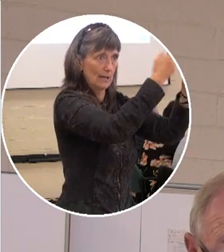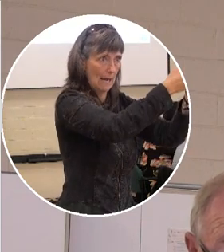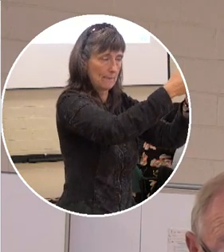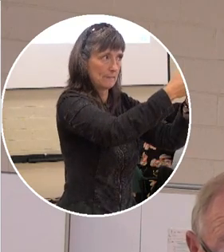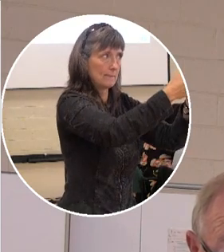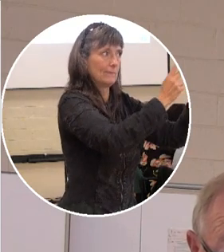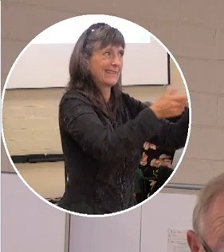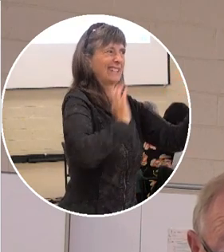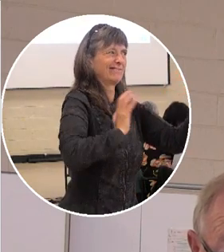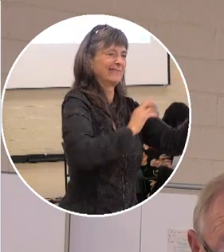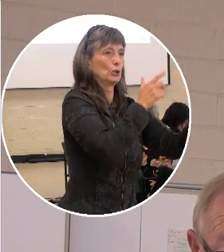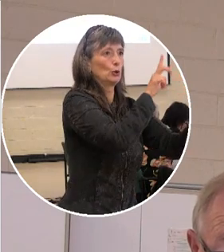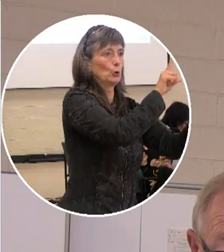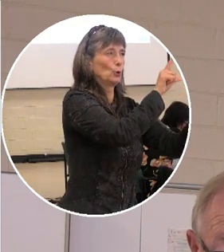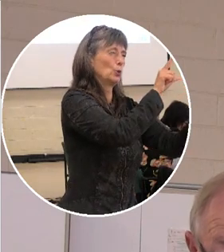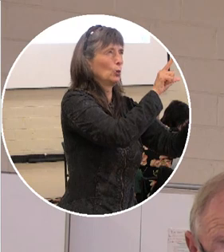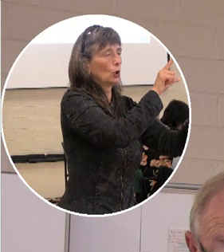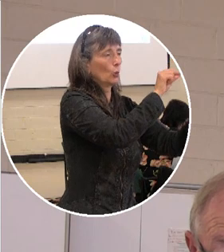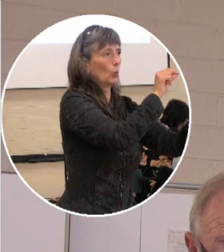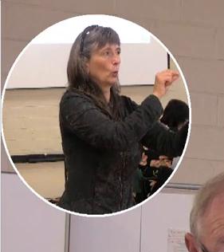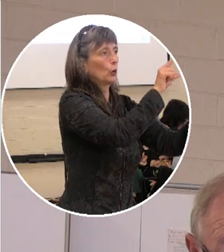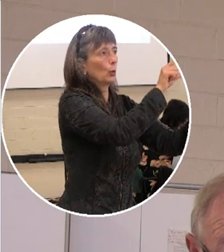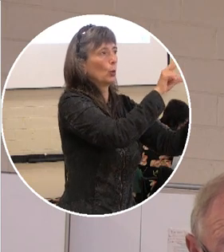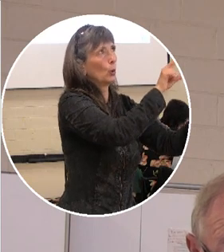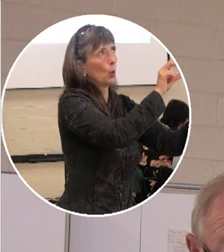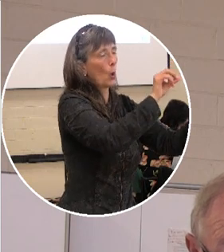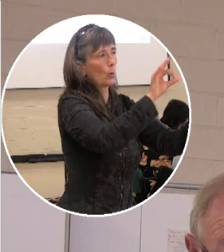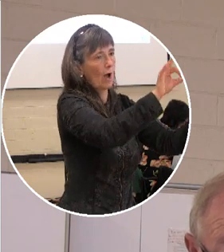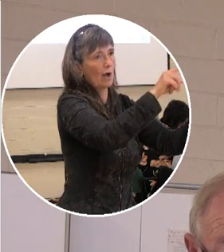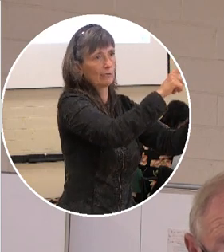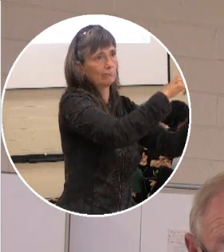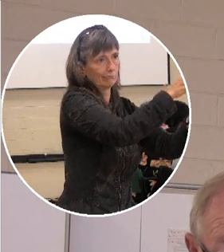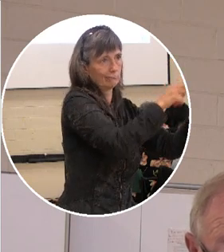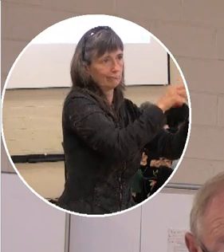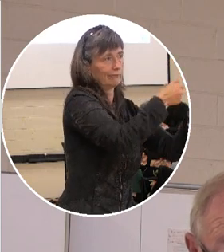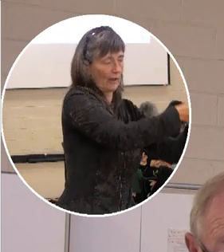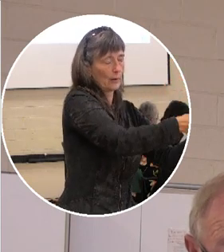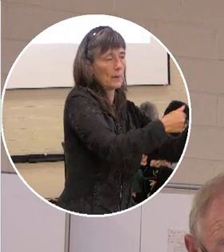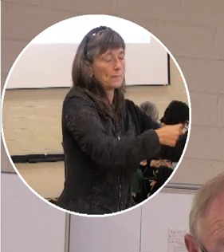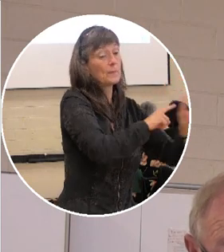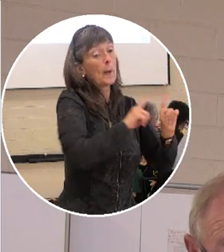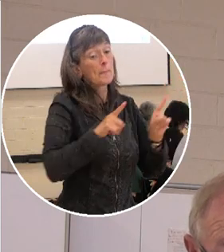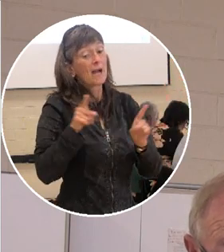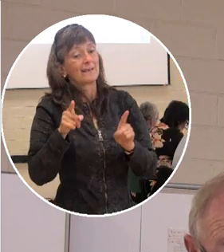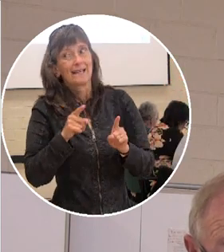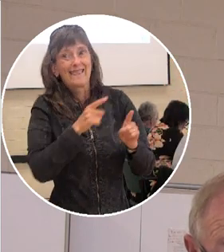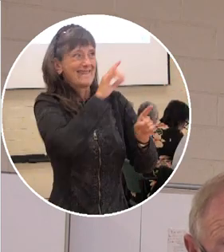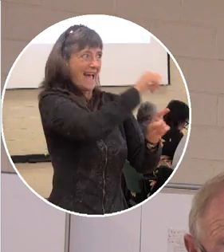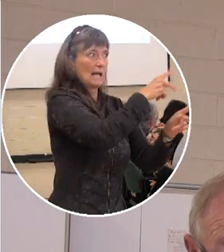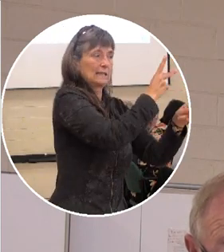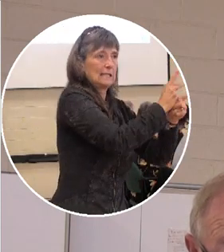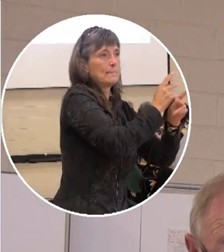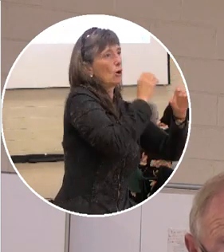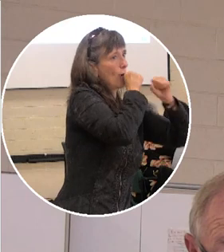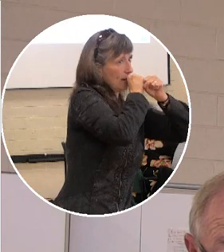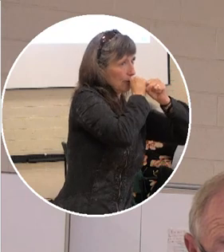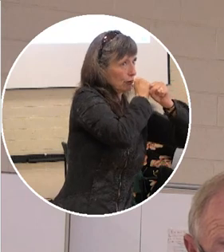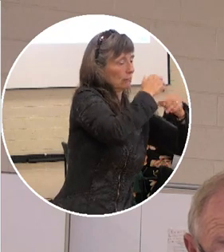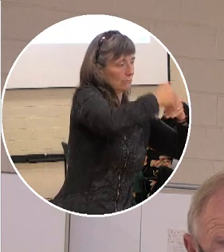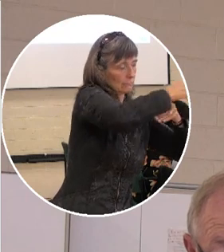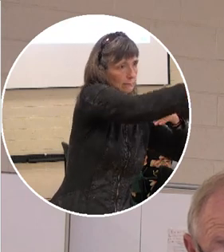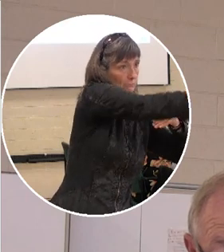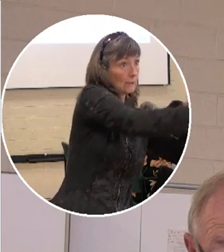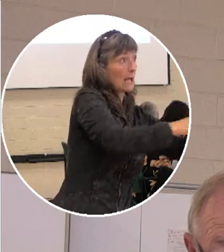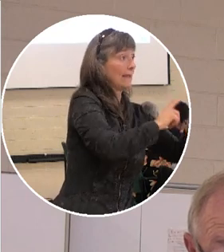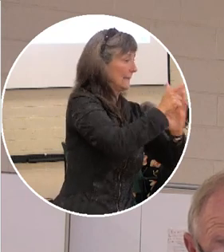2009. The name on the student record, the CUM file, all records retained in the confidential file, and the student legal name